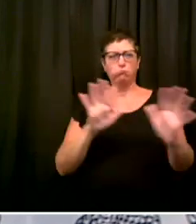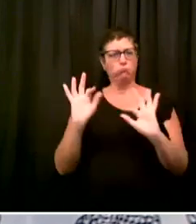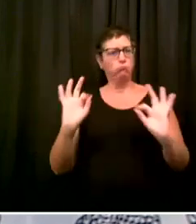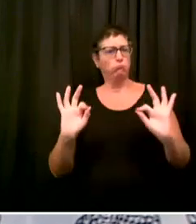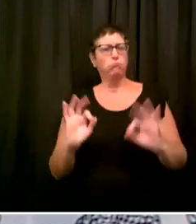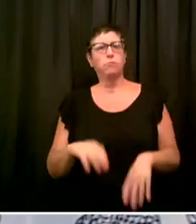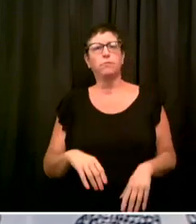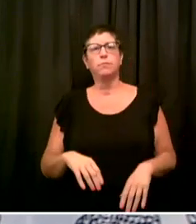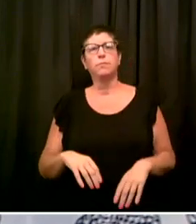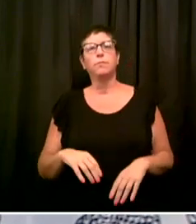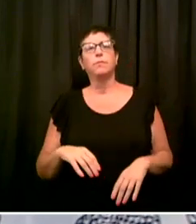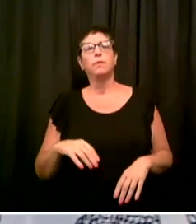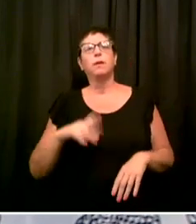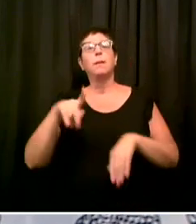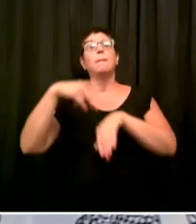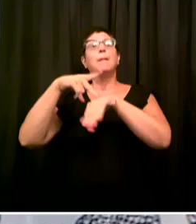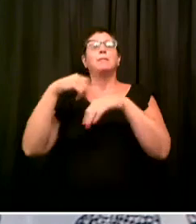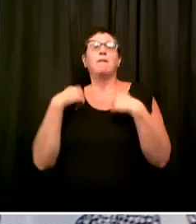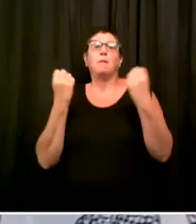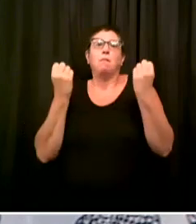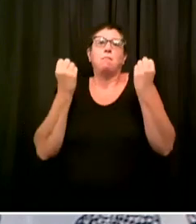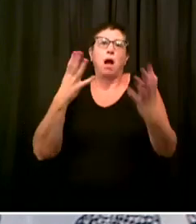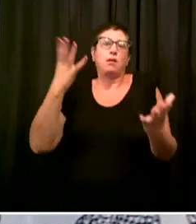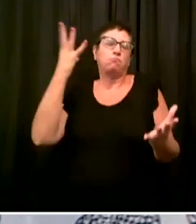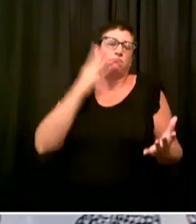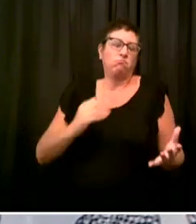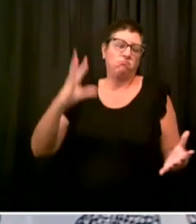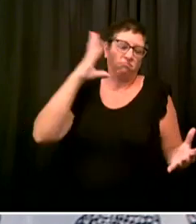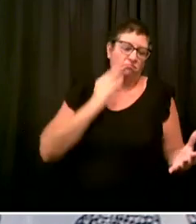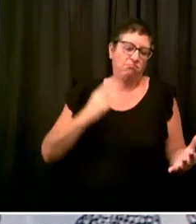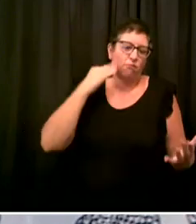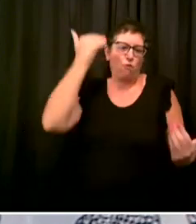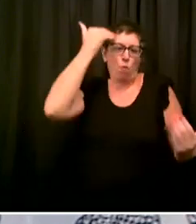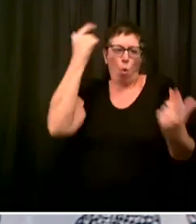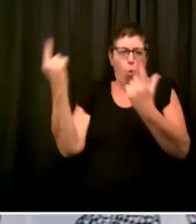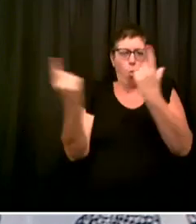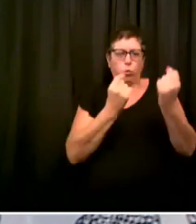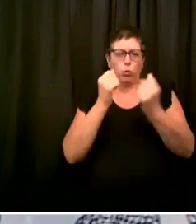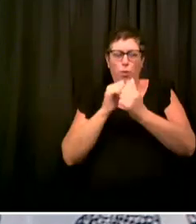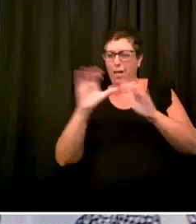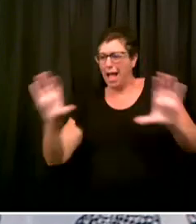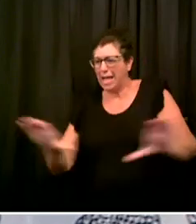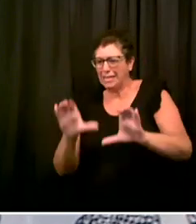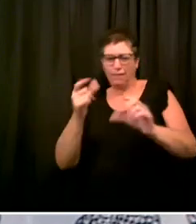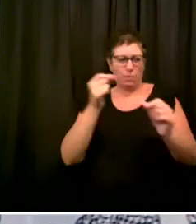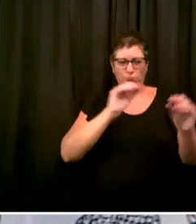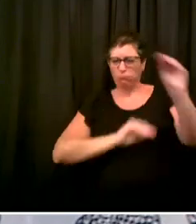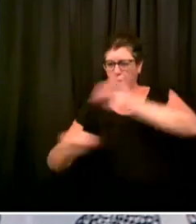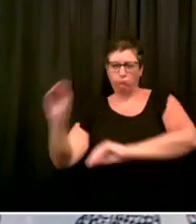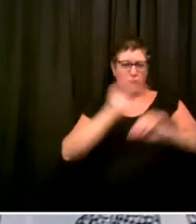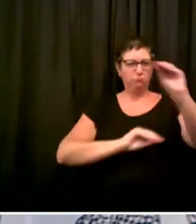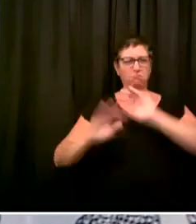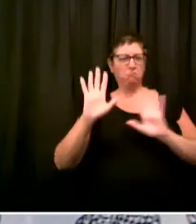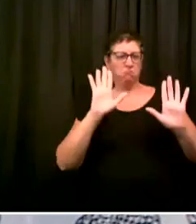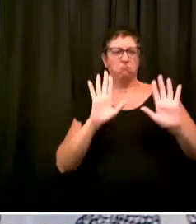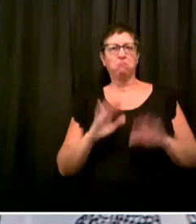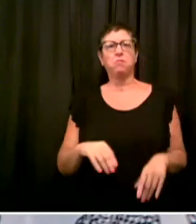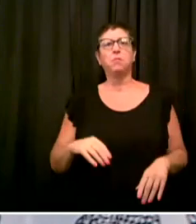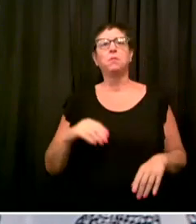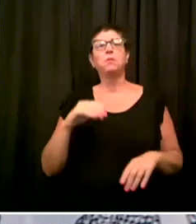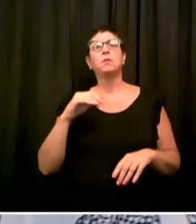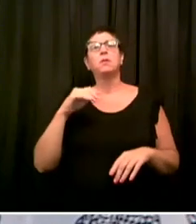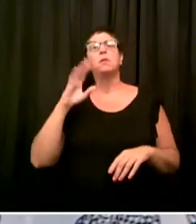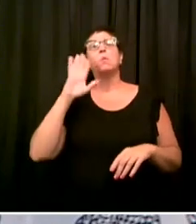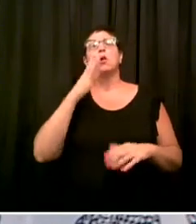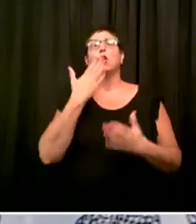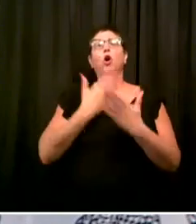outdoor activities. This is not something mysterious to them. They're very resourceful. I think they'll be able to do a lot, and some of it for